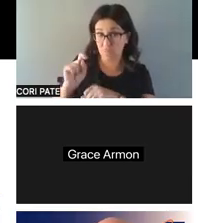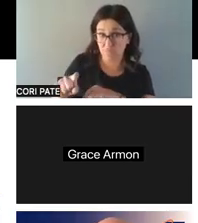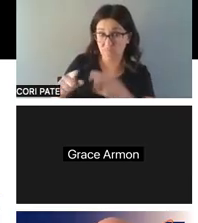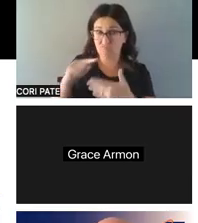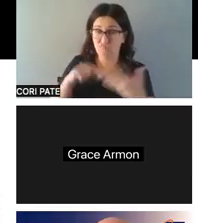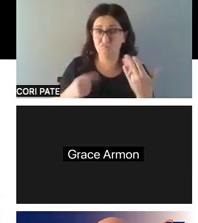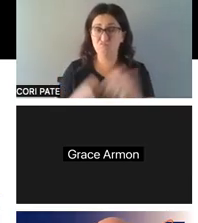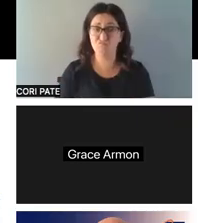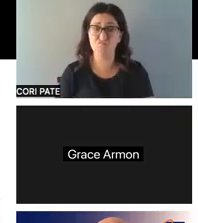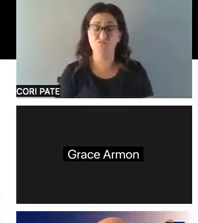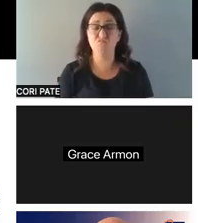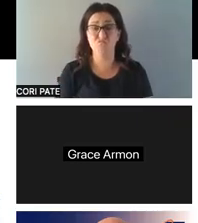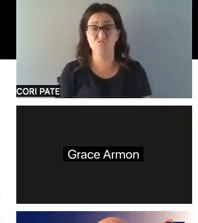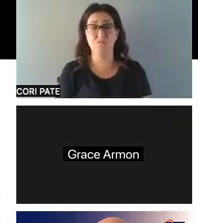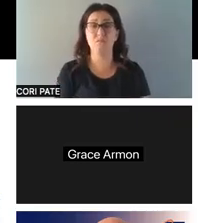that.